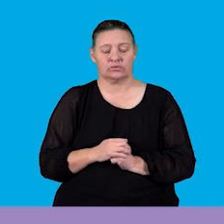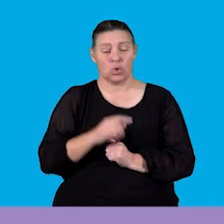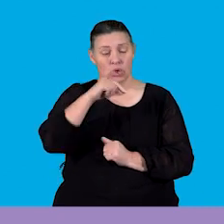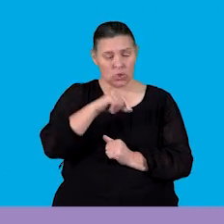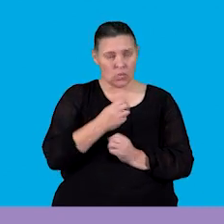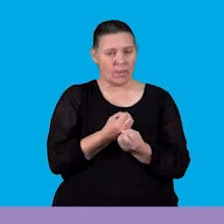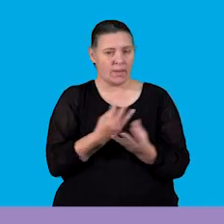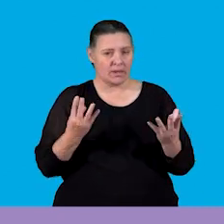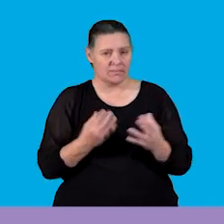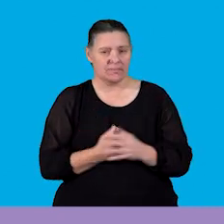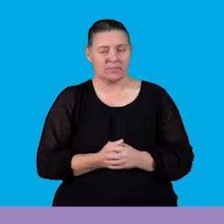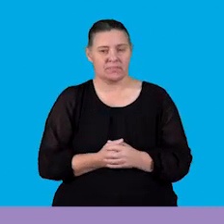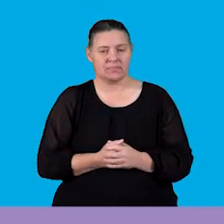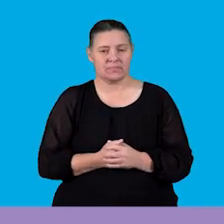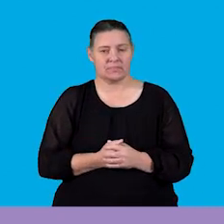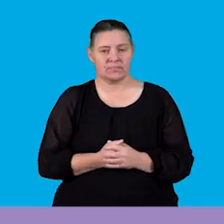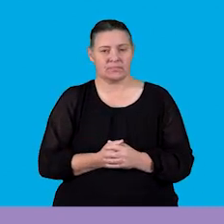to be,